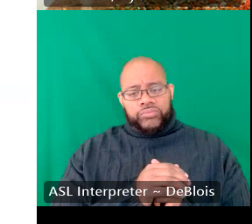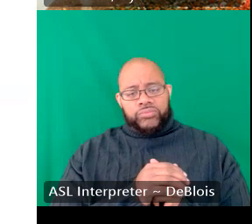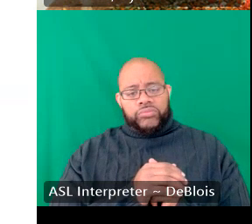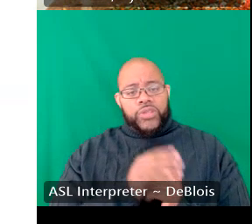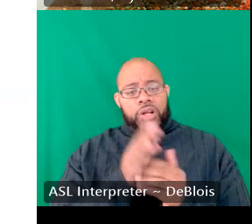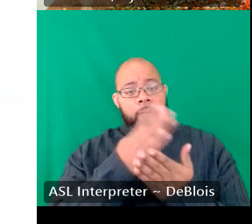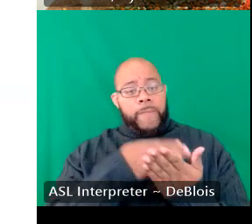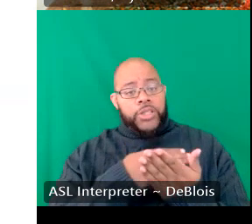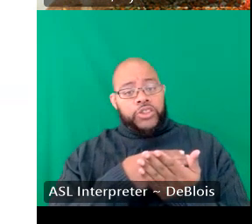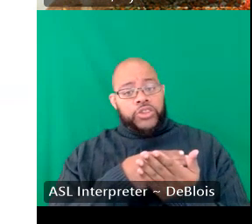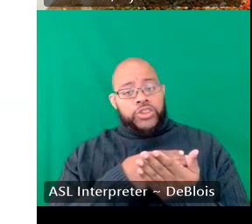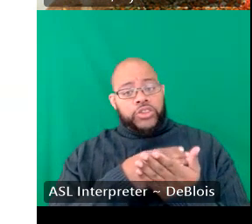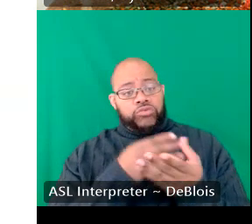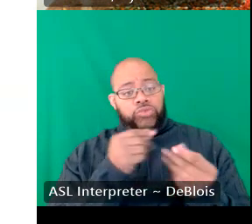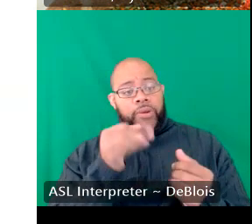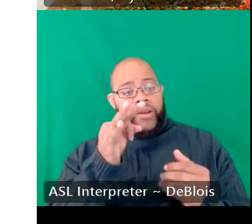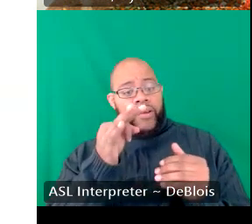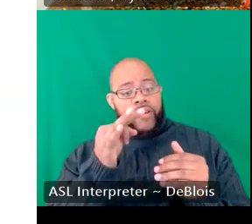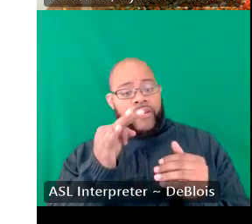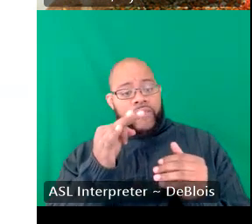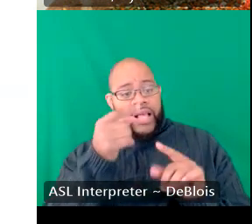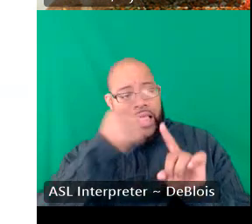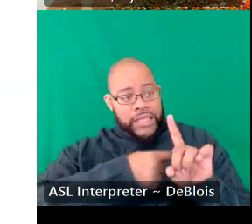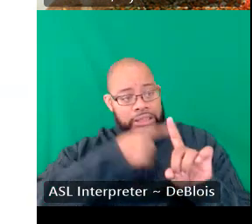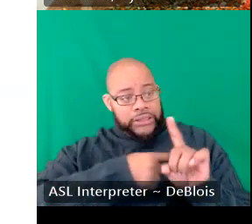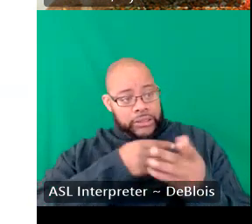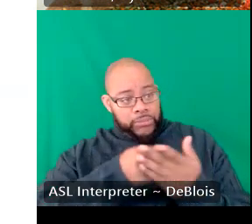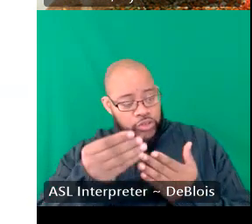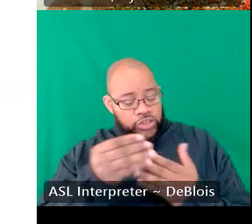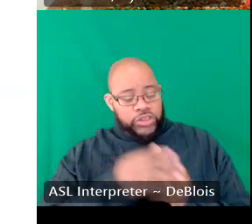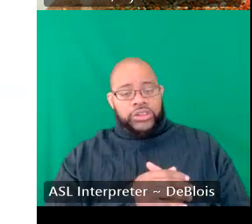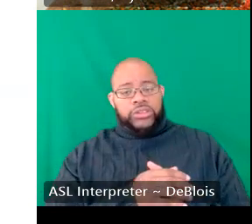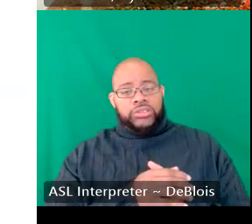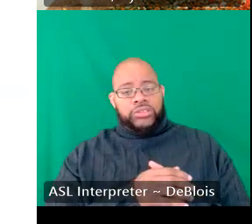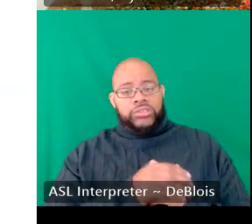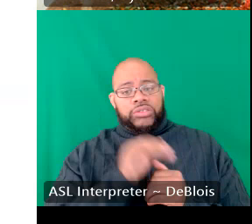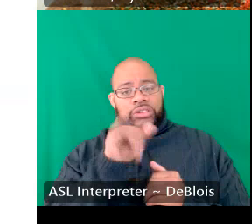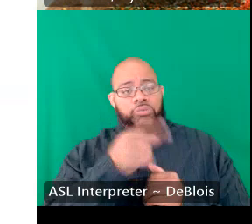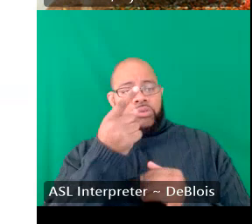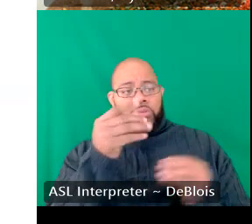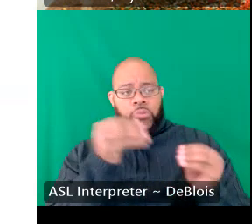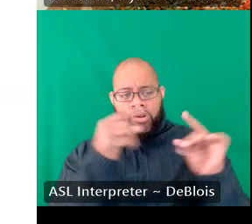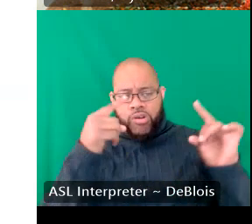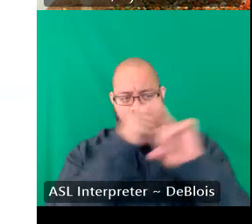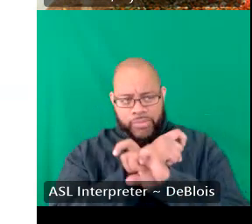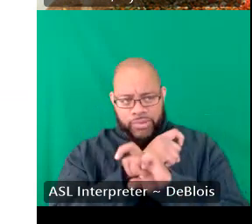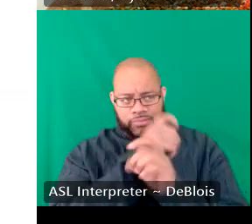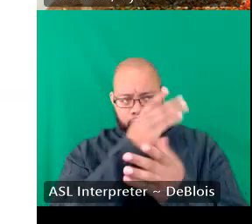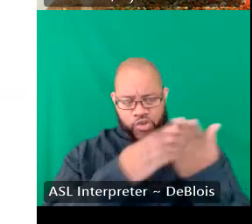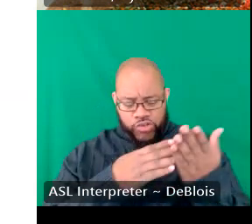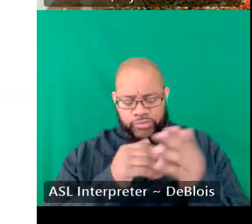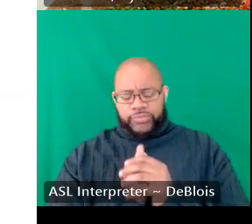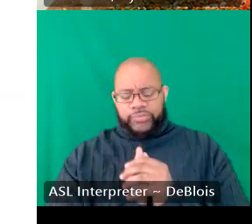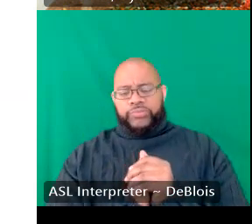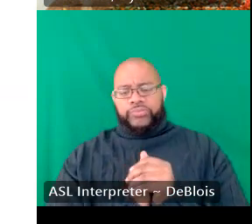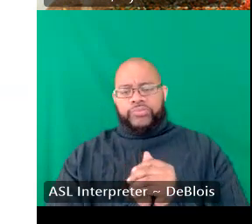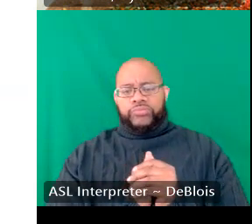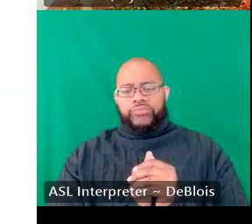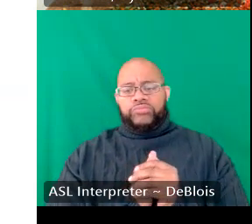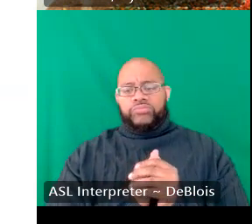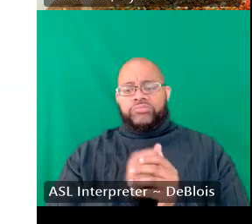Budgetary treatment of lease purchases and leases of capital assets. That is one of the more complicated sections. It's